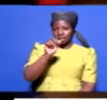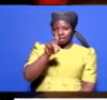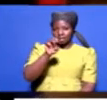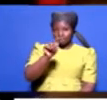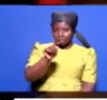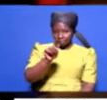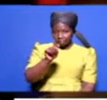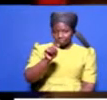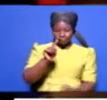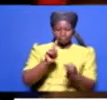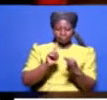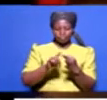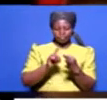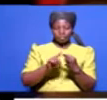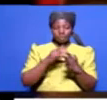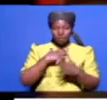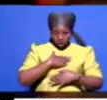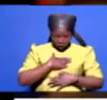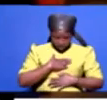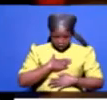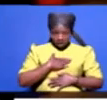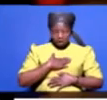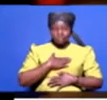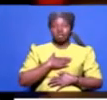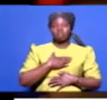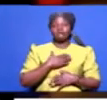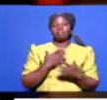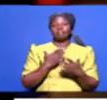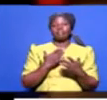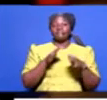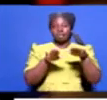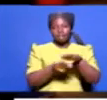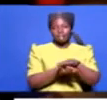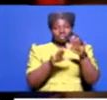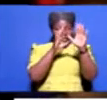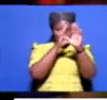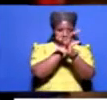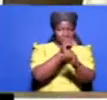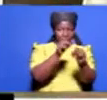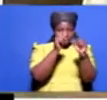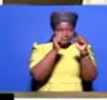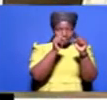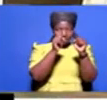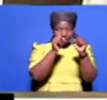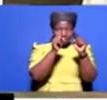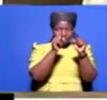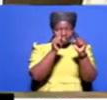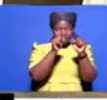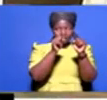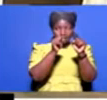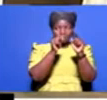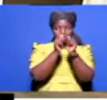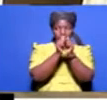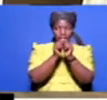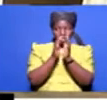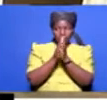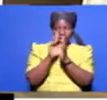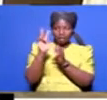Your Excellencies, the Deputy President and the Second Prime Minister of the